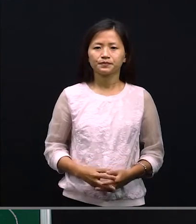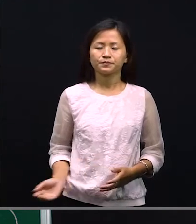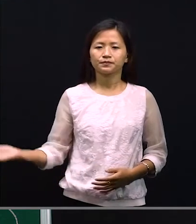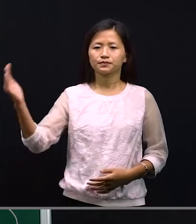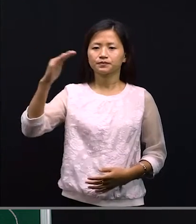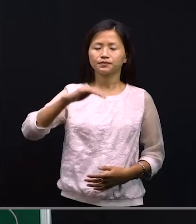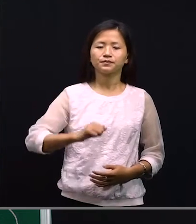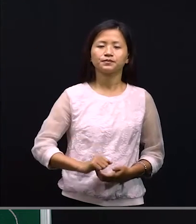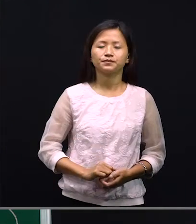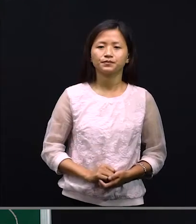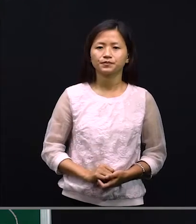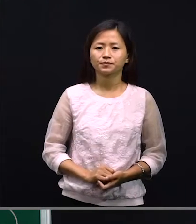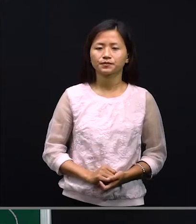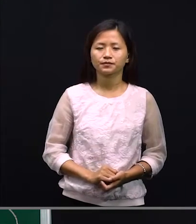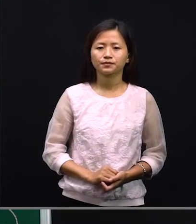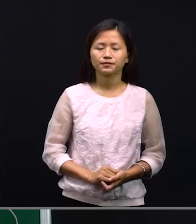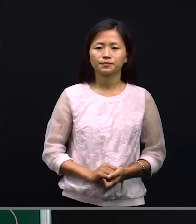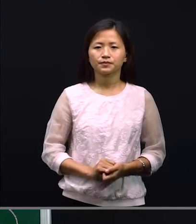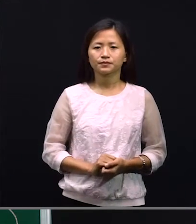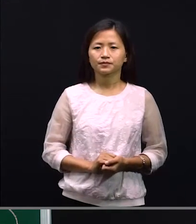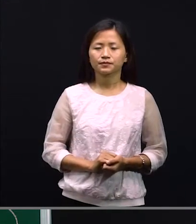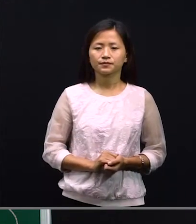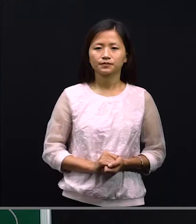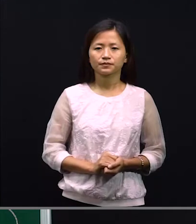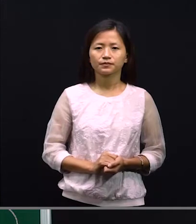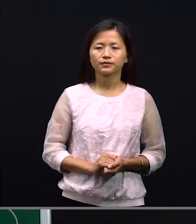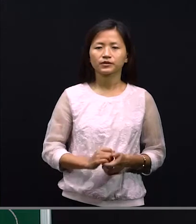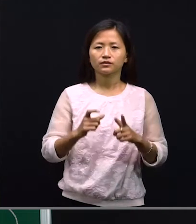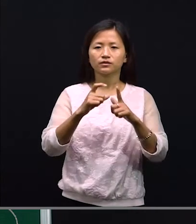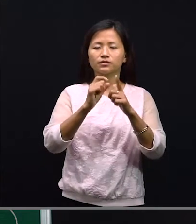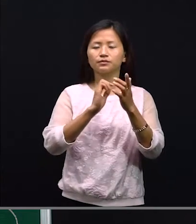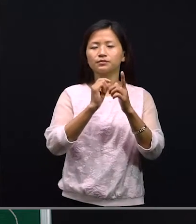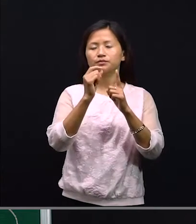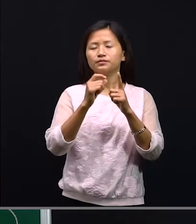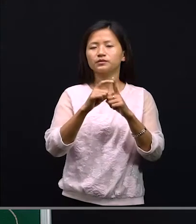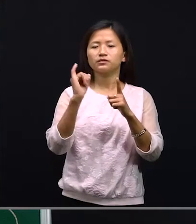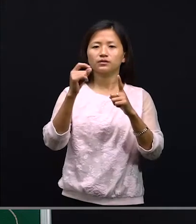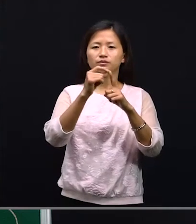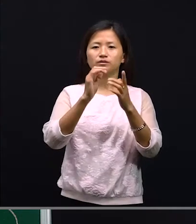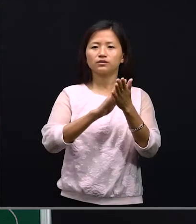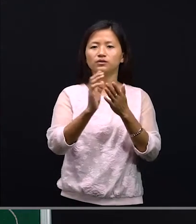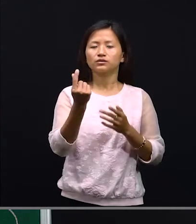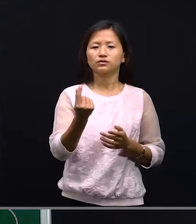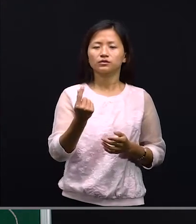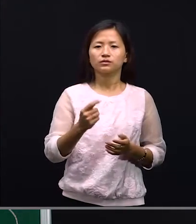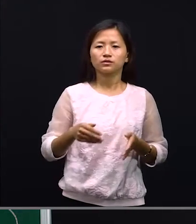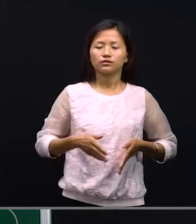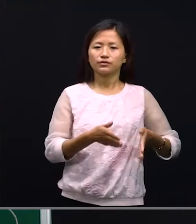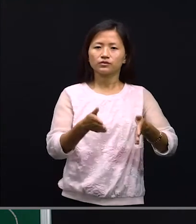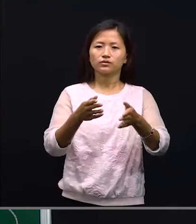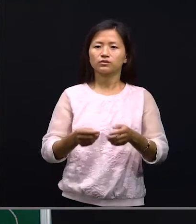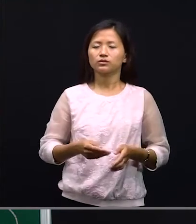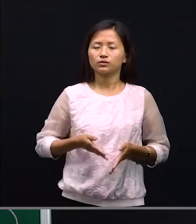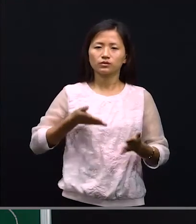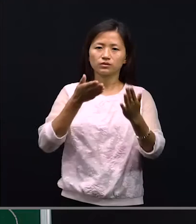coming to the Dipu River, okay. So Dipu River is also towards